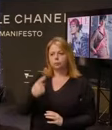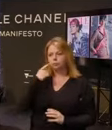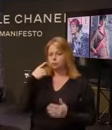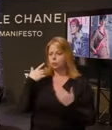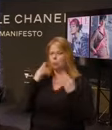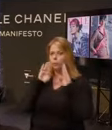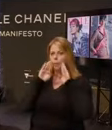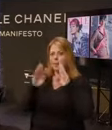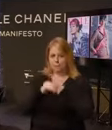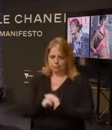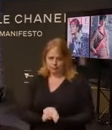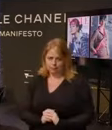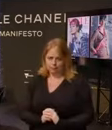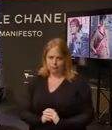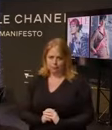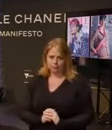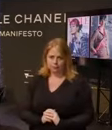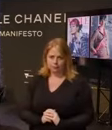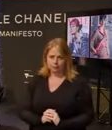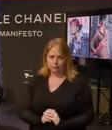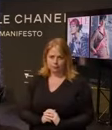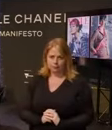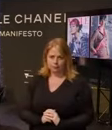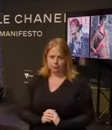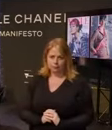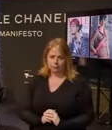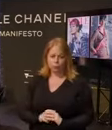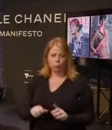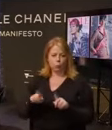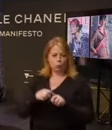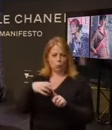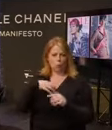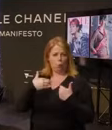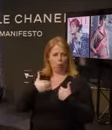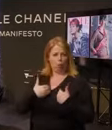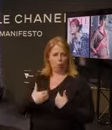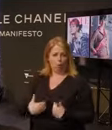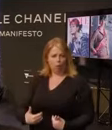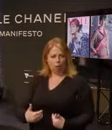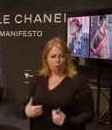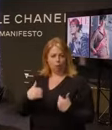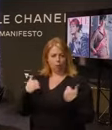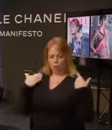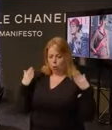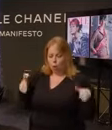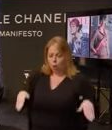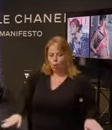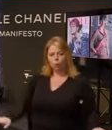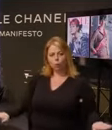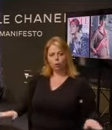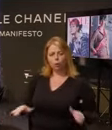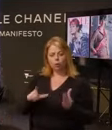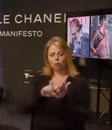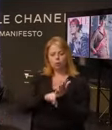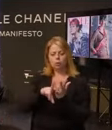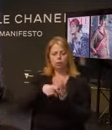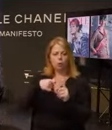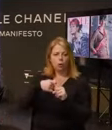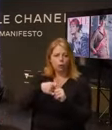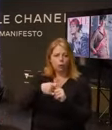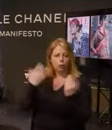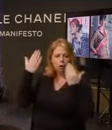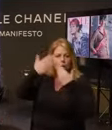extraordinary. Also, as Harriette said, some of the more deluxe, you know, the cloaks, her evening